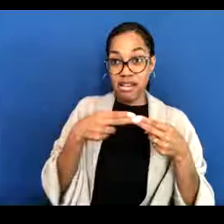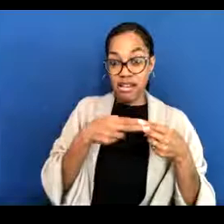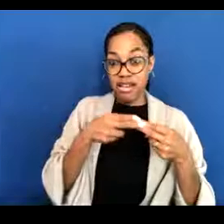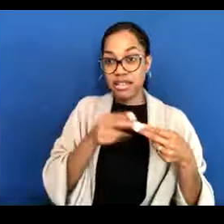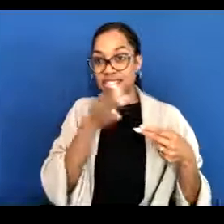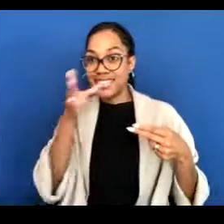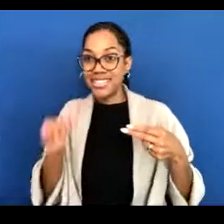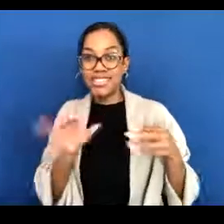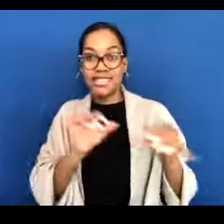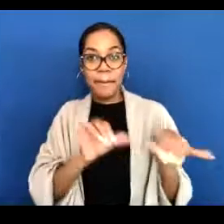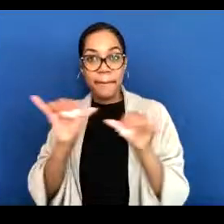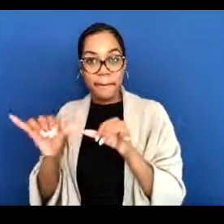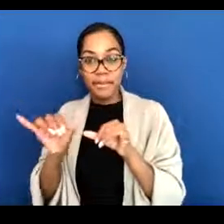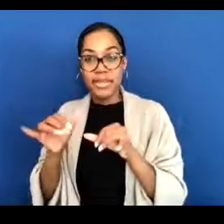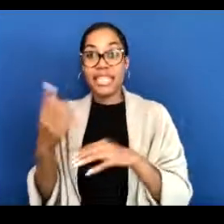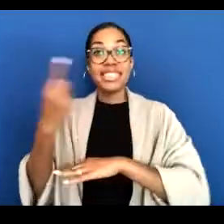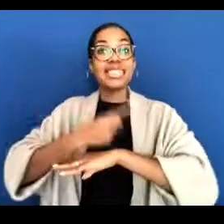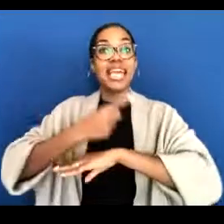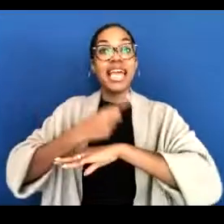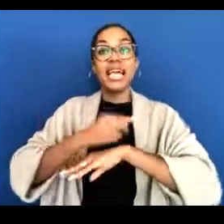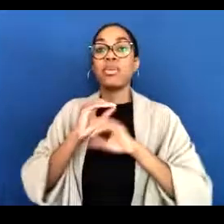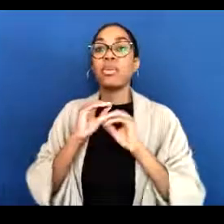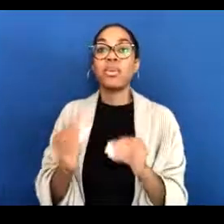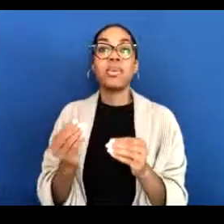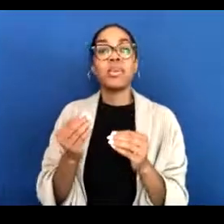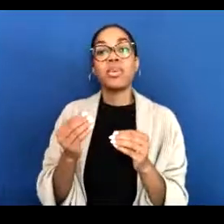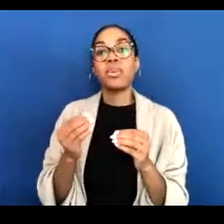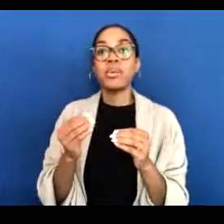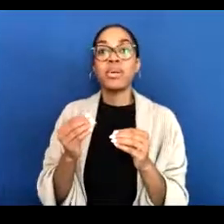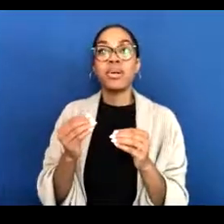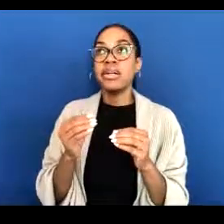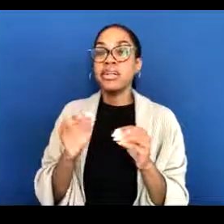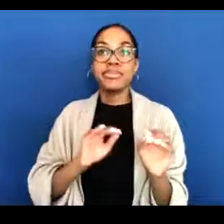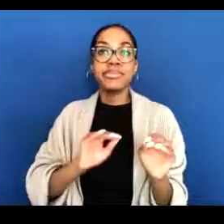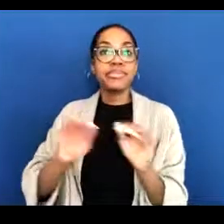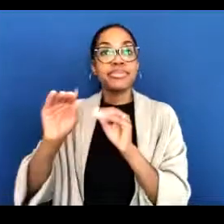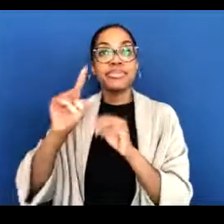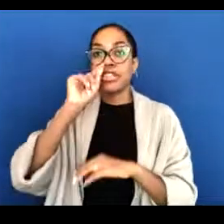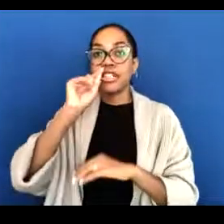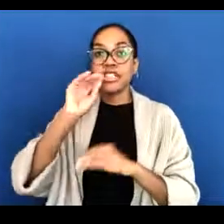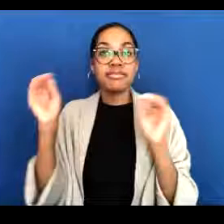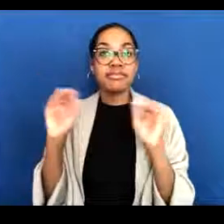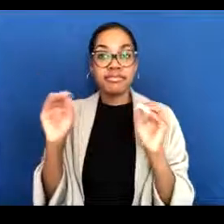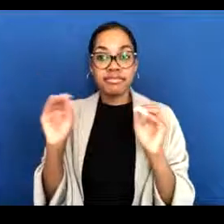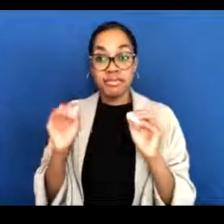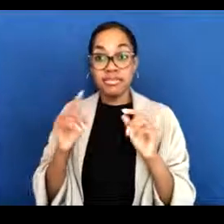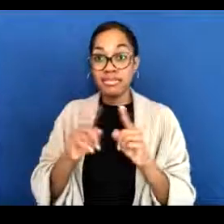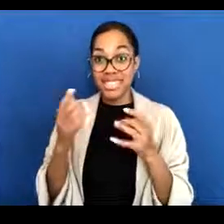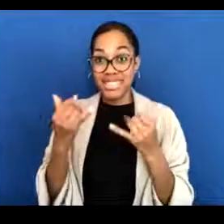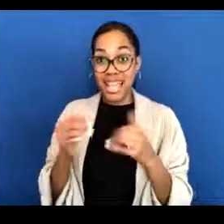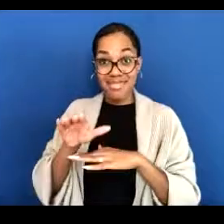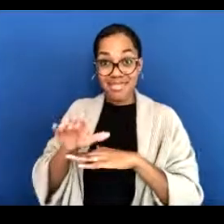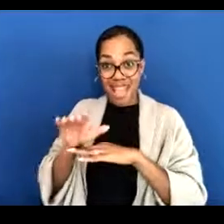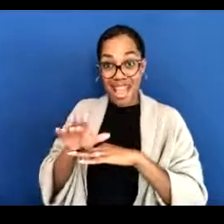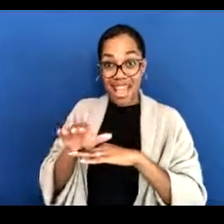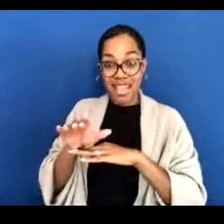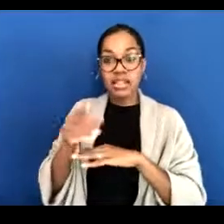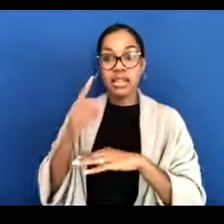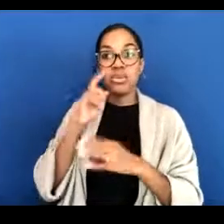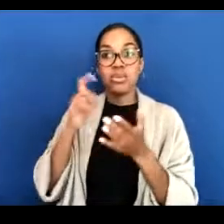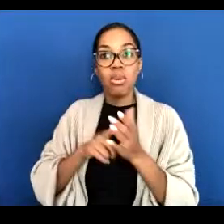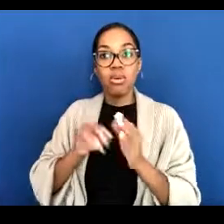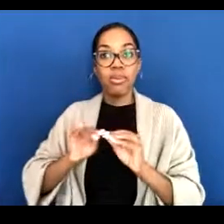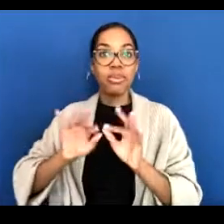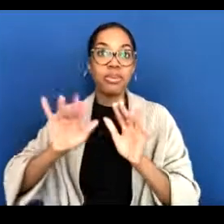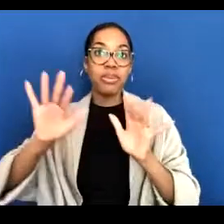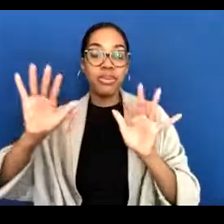after sunset, the number of birds that we're inferring were migrating across us on radar expanded massively here.